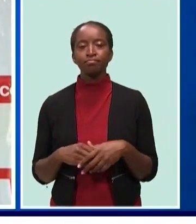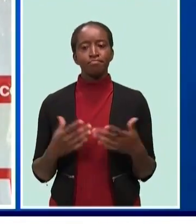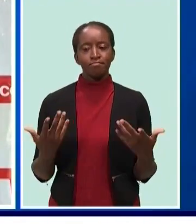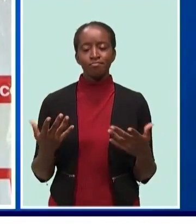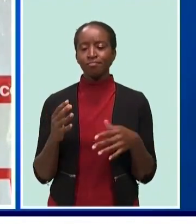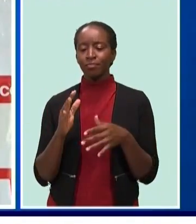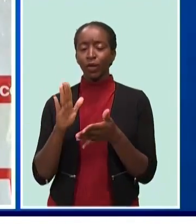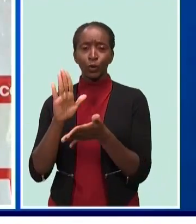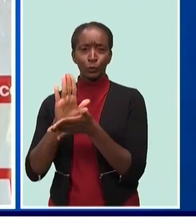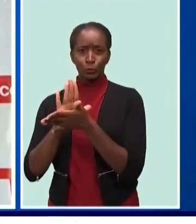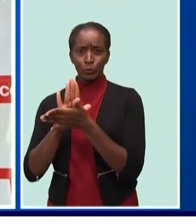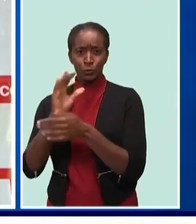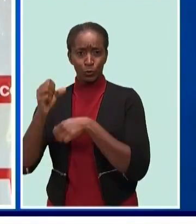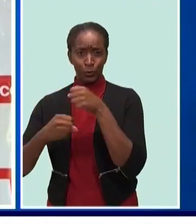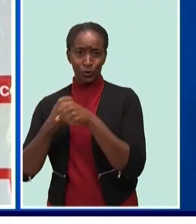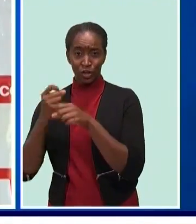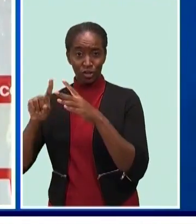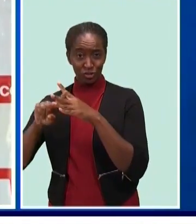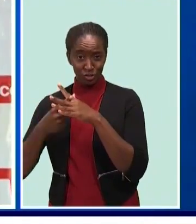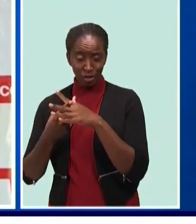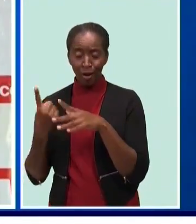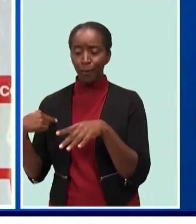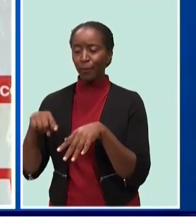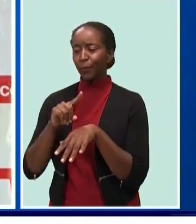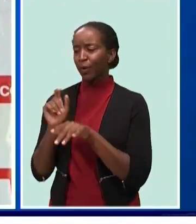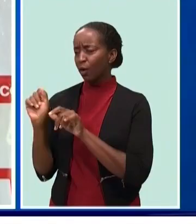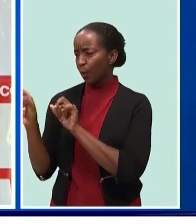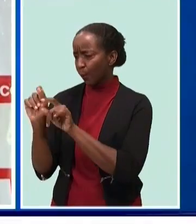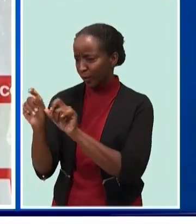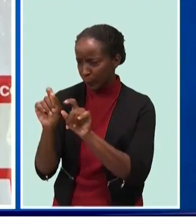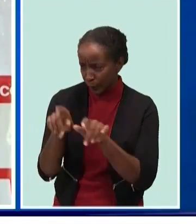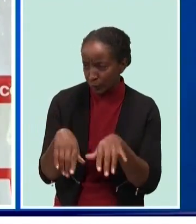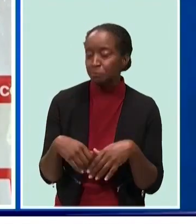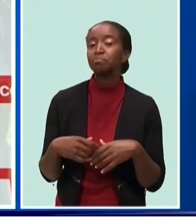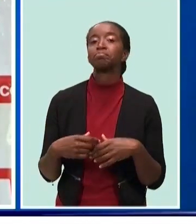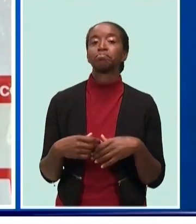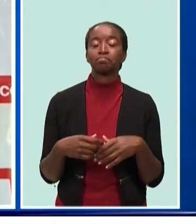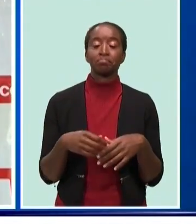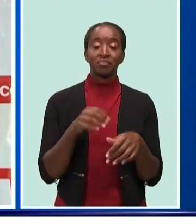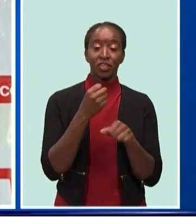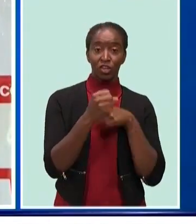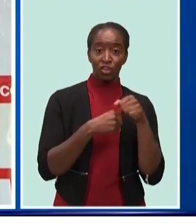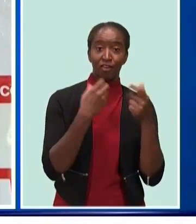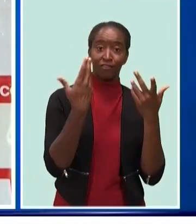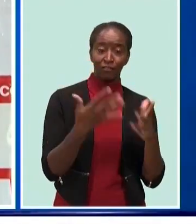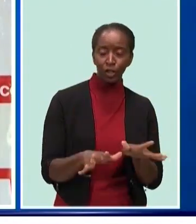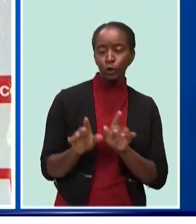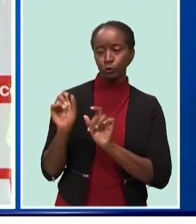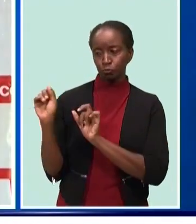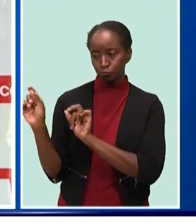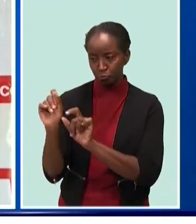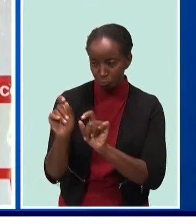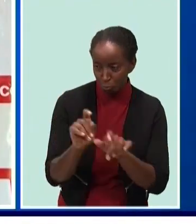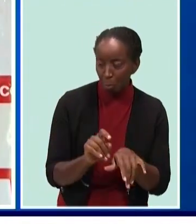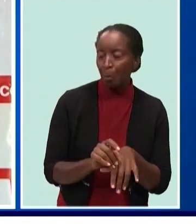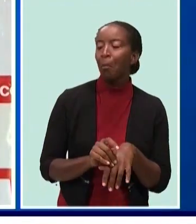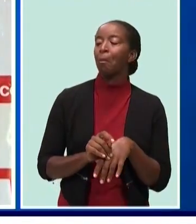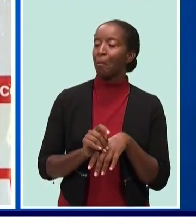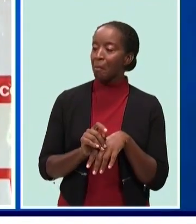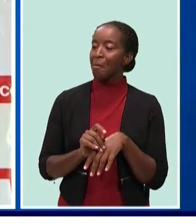collection, so baseline surveys at the beginning of every school year and then endline to measure our impact. And we've had